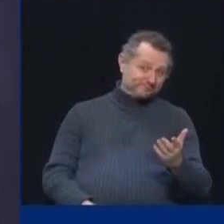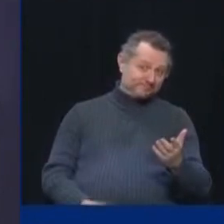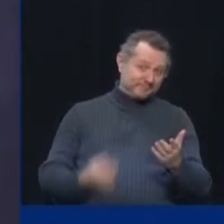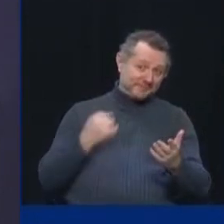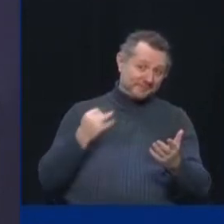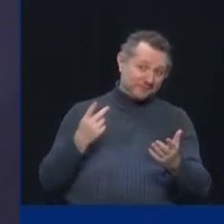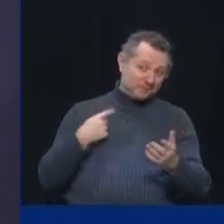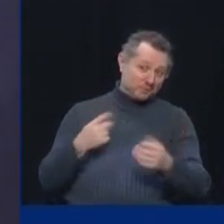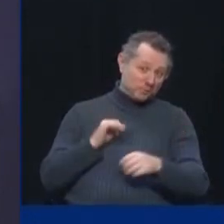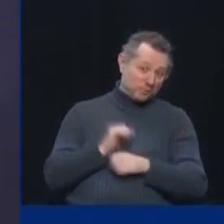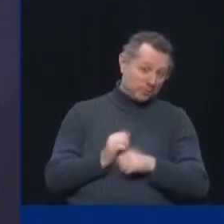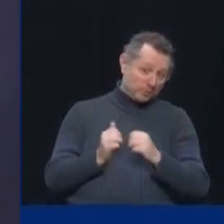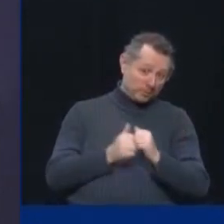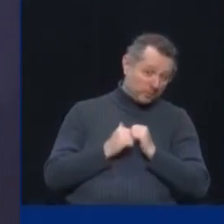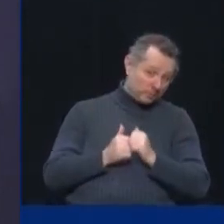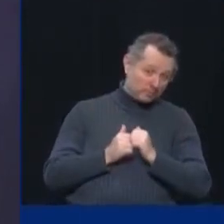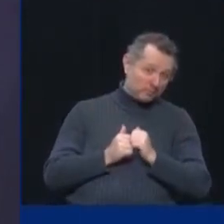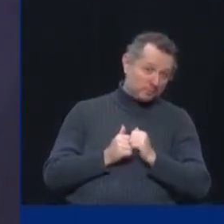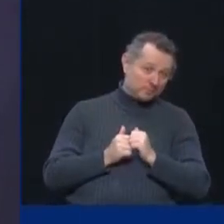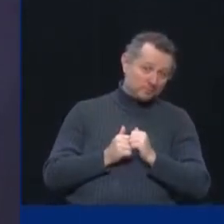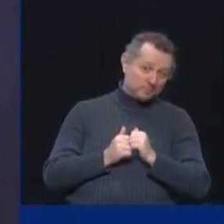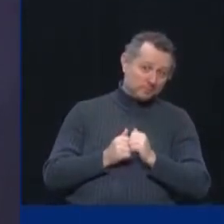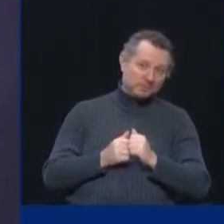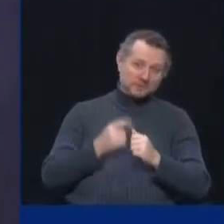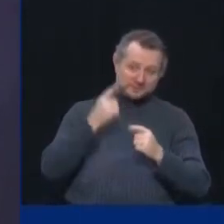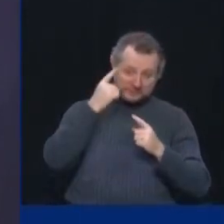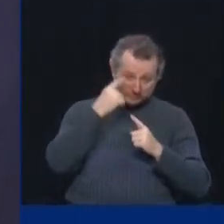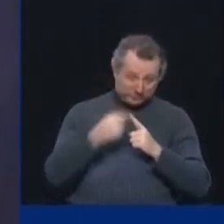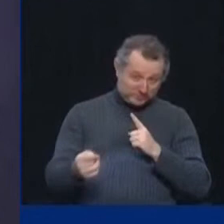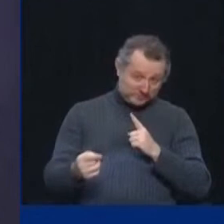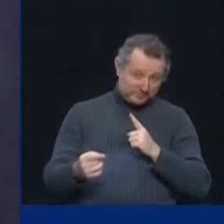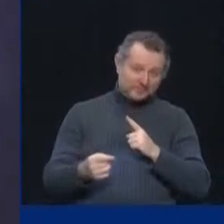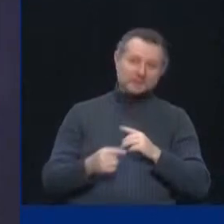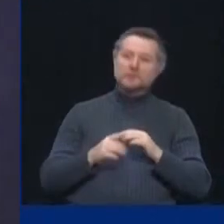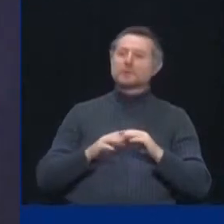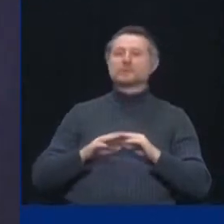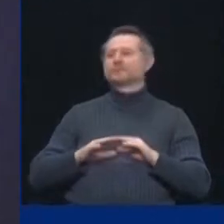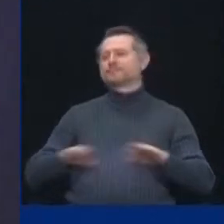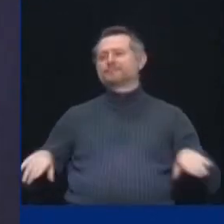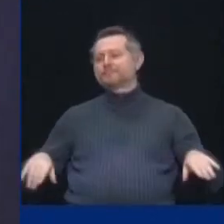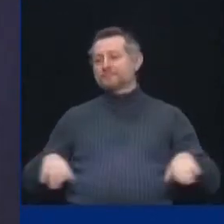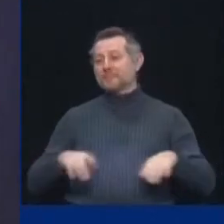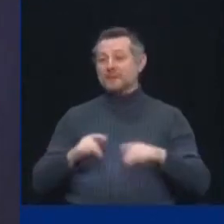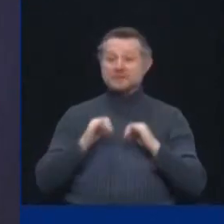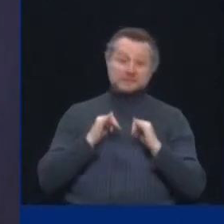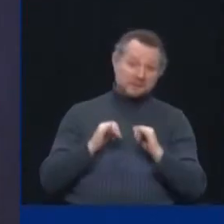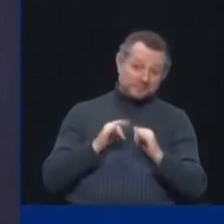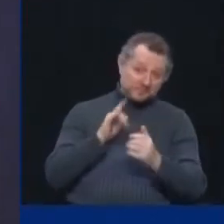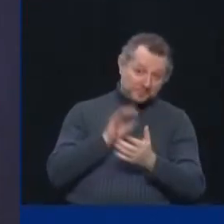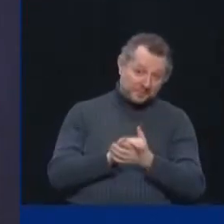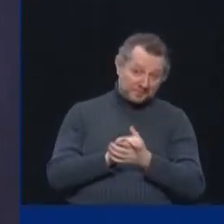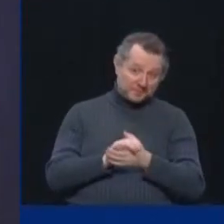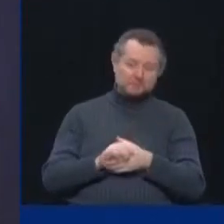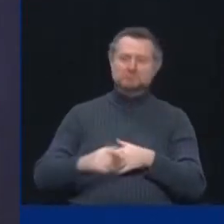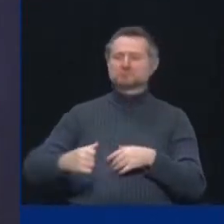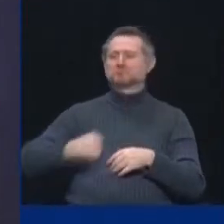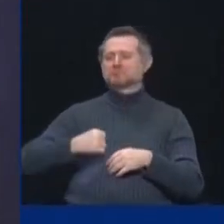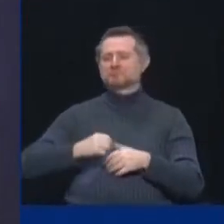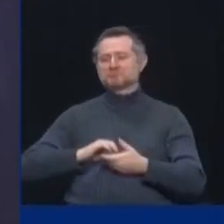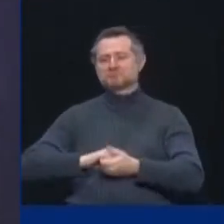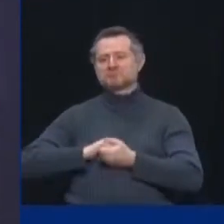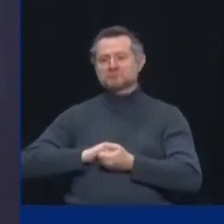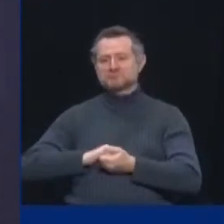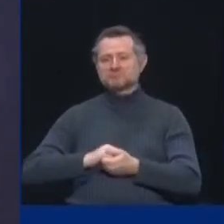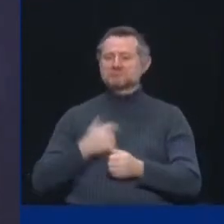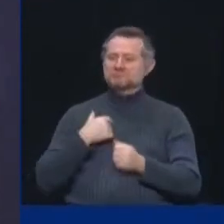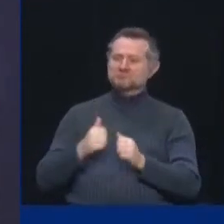together and you forget the differences and you find the commonality and you join arms. And that's what you've seen demonstrated